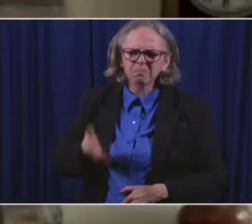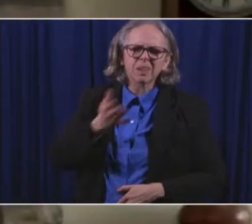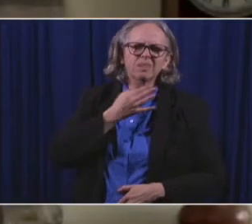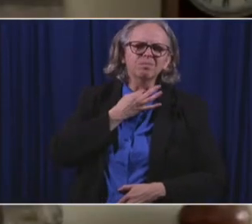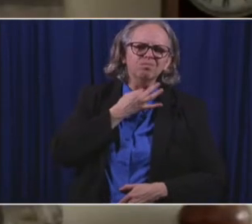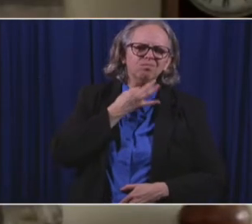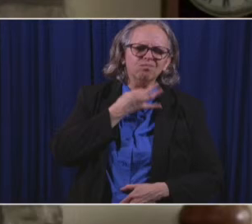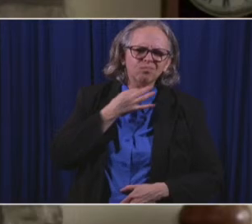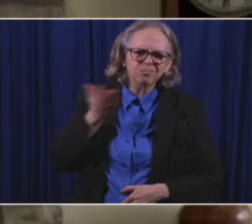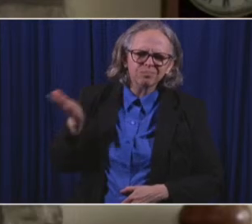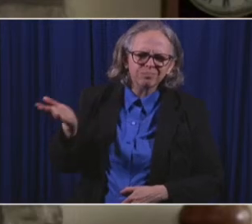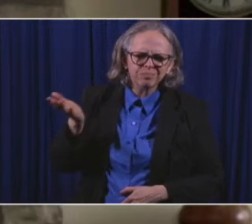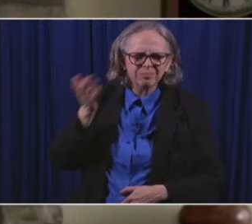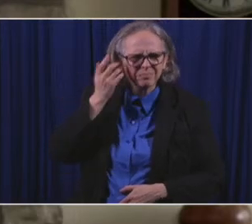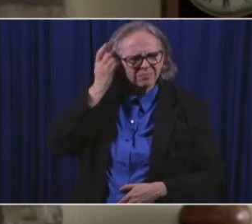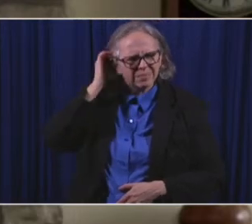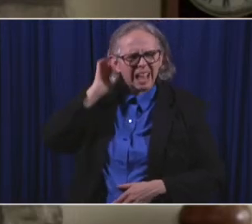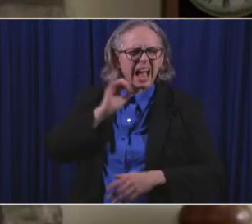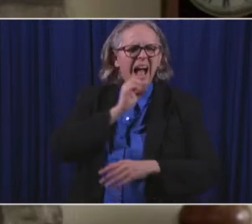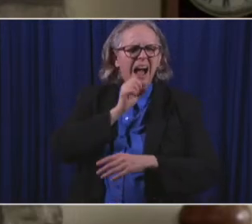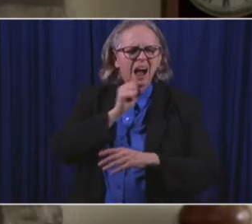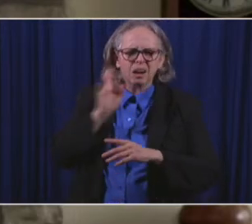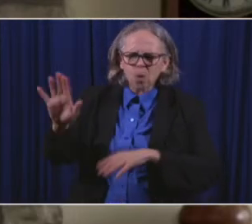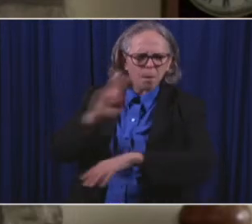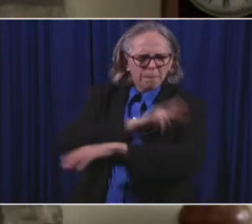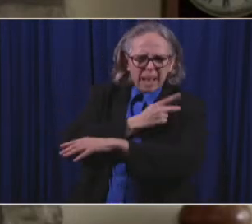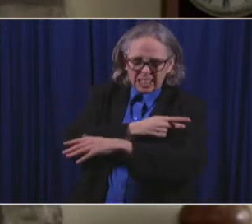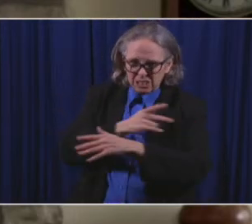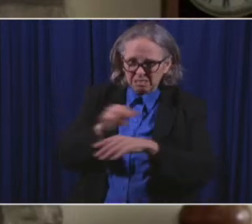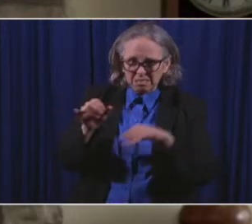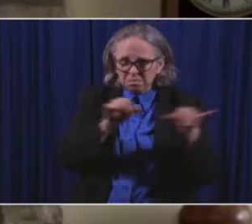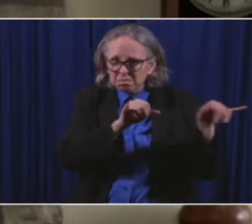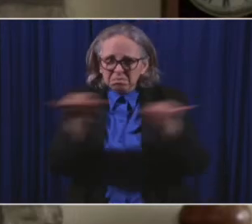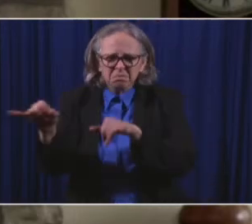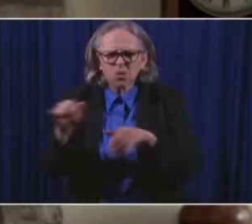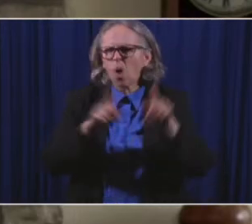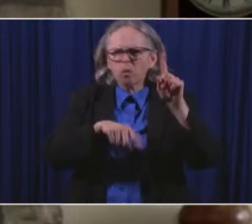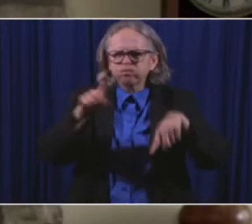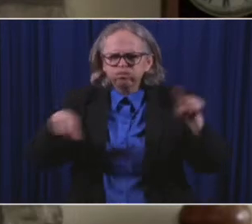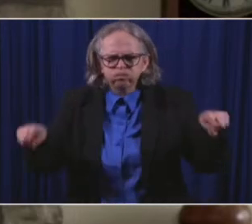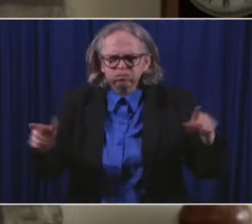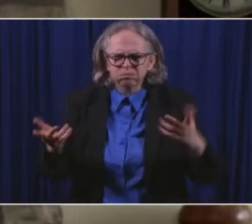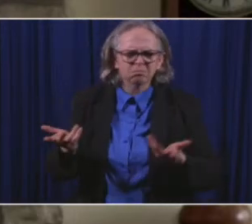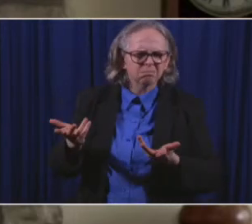you seeing different ages in the hospital? How's that work?